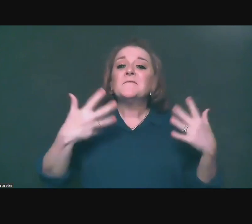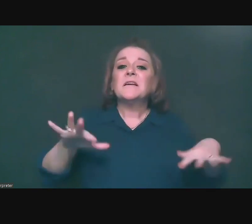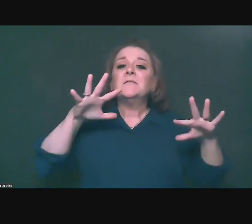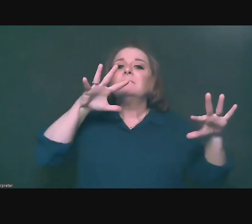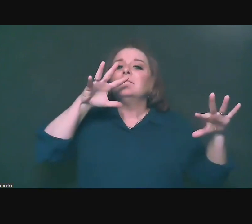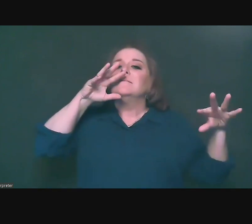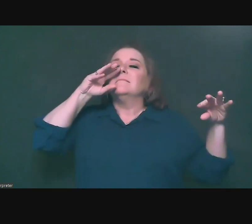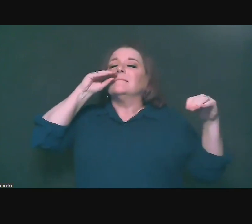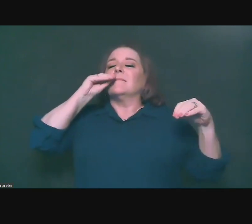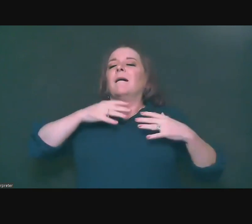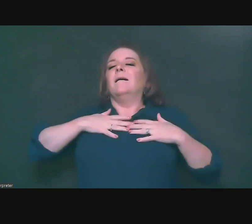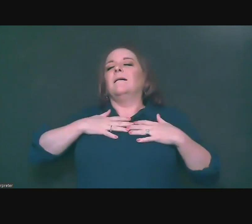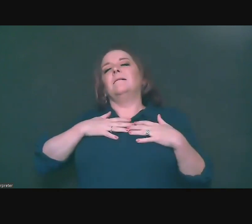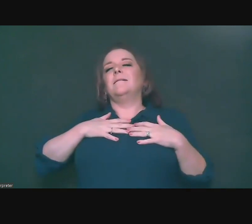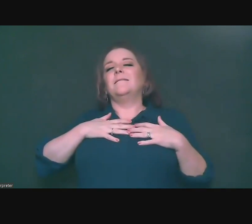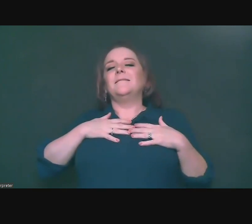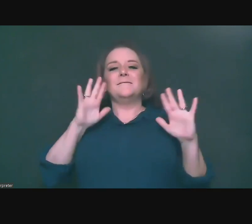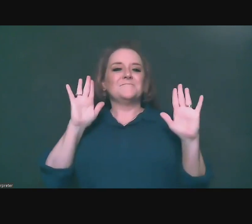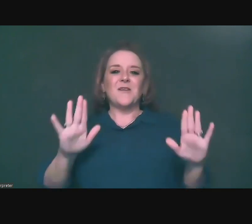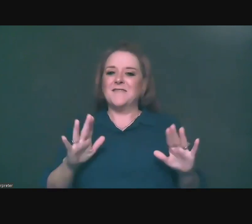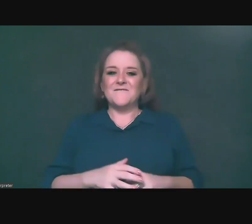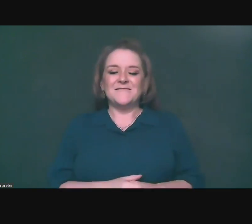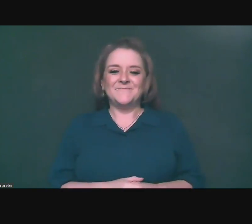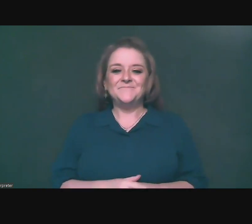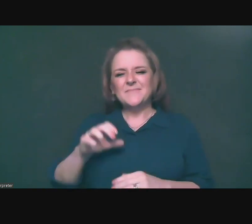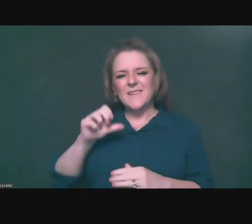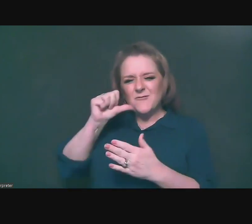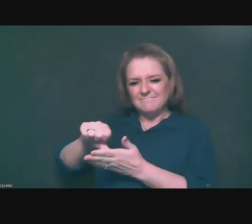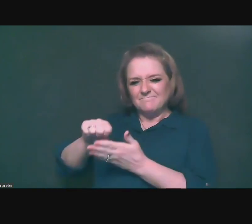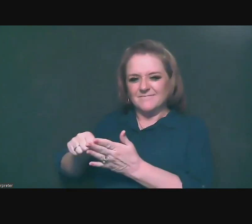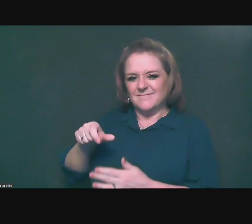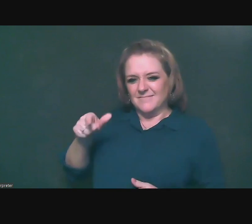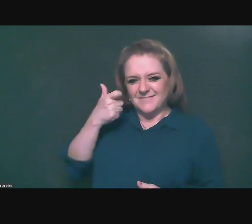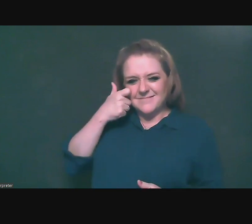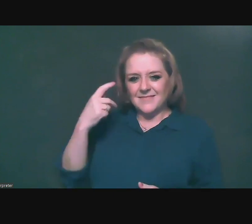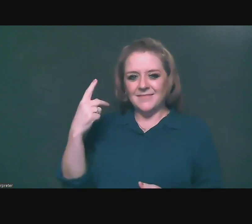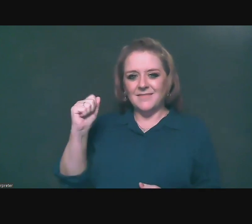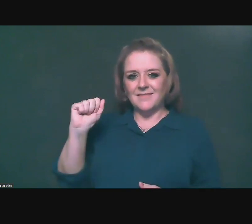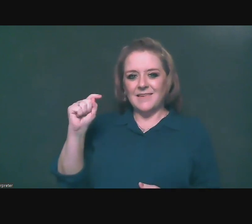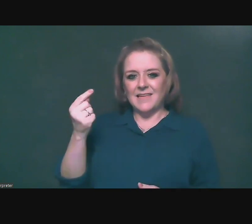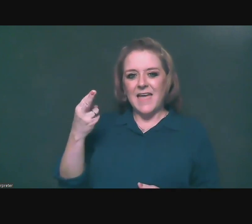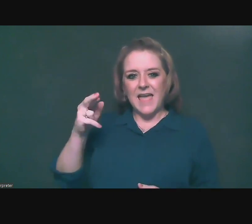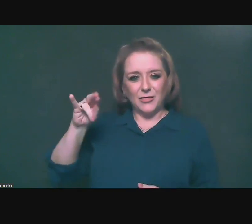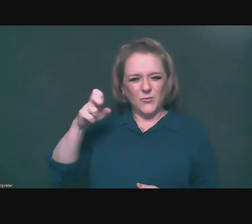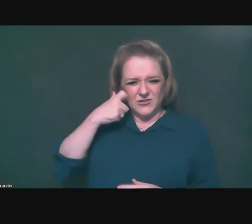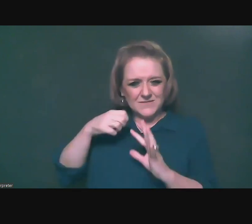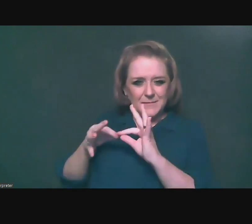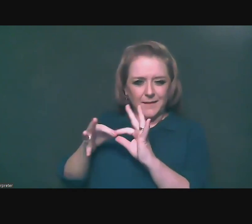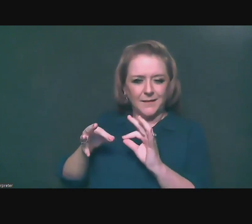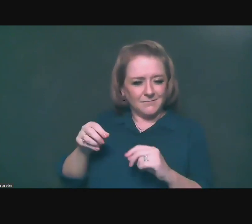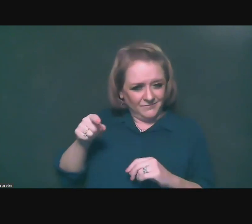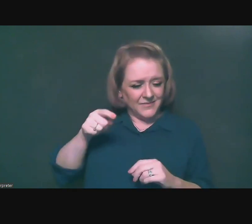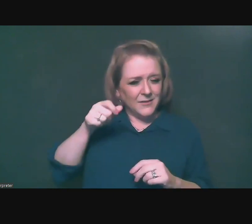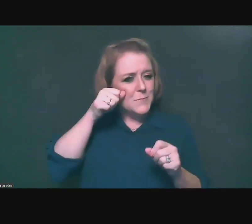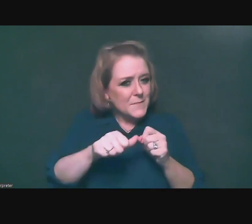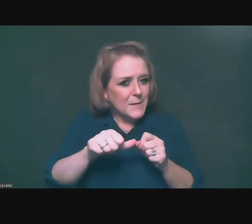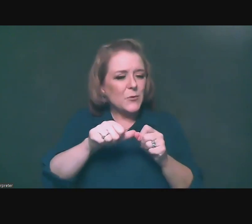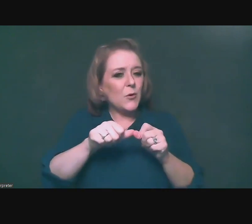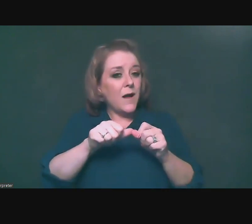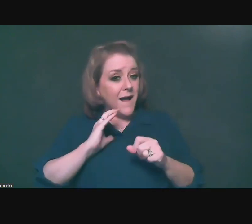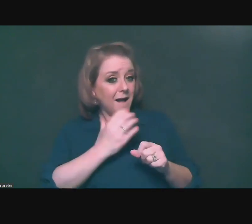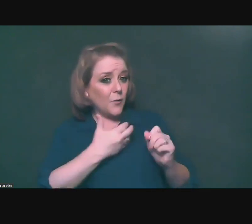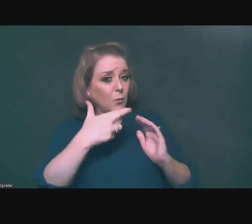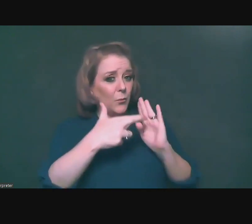those rains. Let me reiterate what Kathryn said, and that's we must continue to maintain what we're